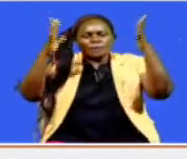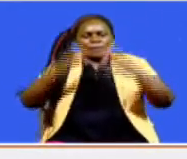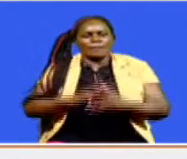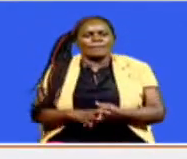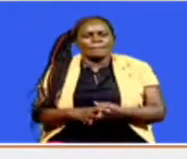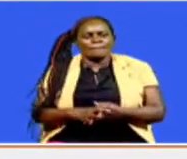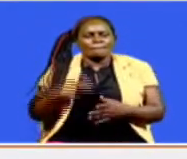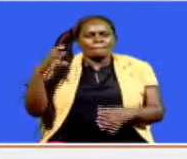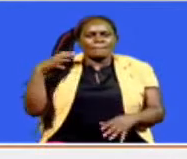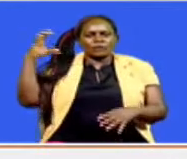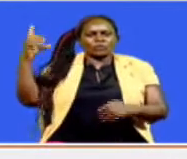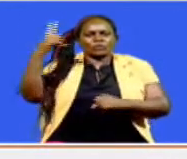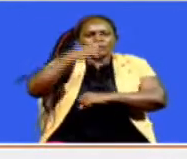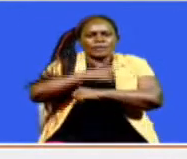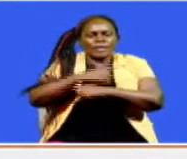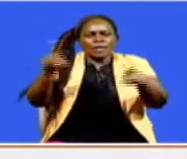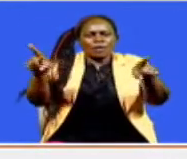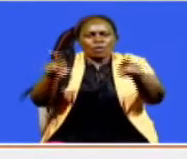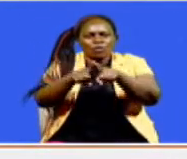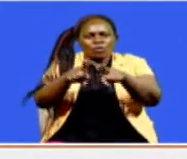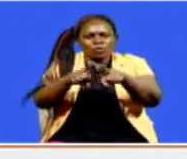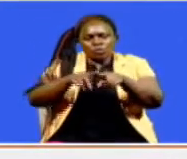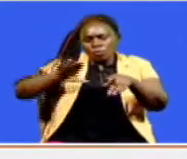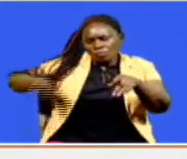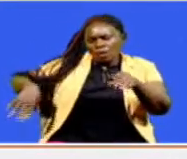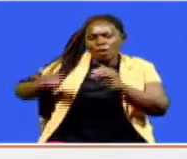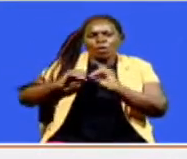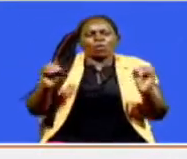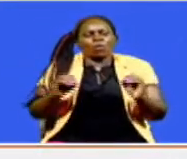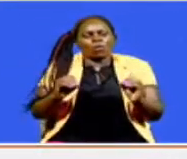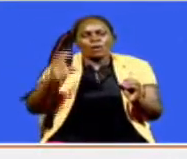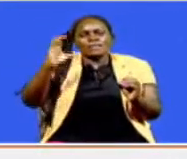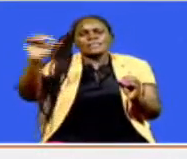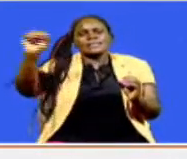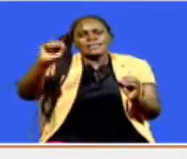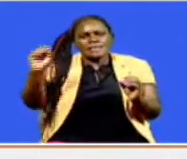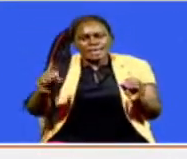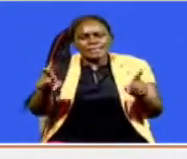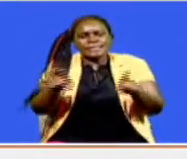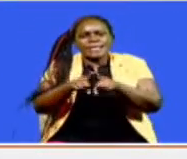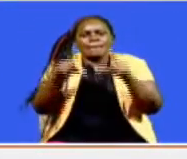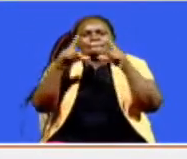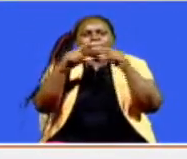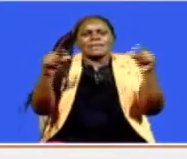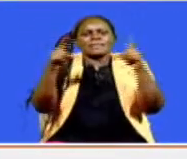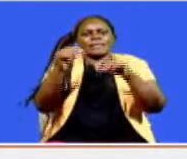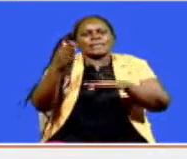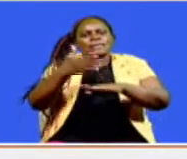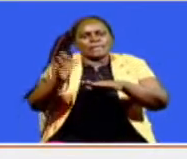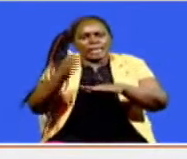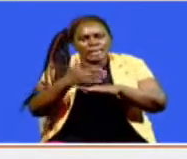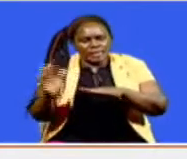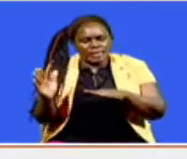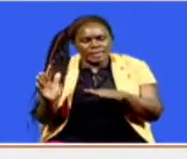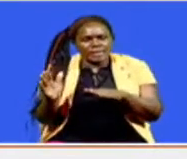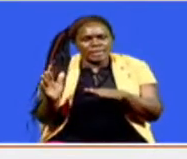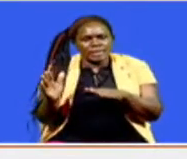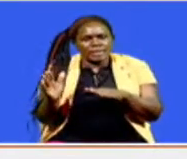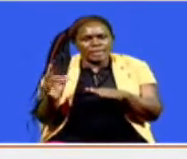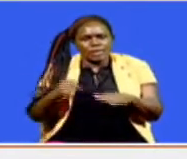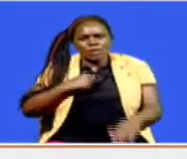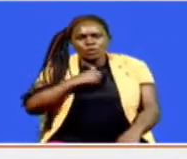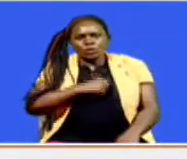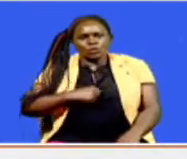of Mashujaa Day. And also not left behind is Interior Cabinet Secretary Kithure Kindiki, was also sent his message